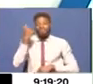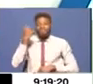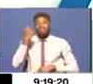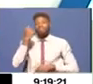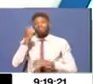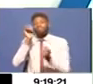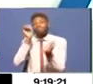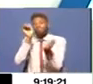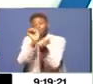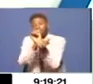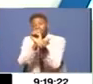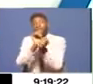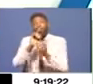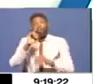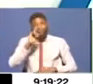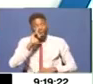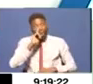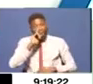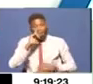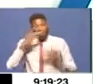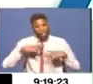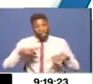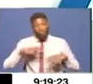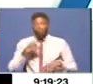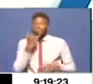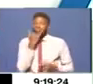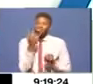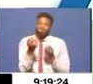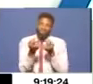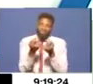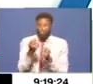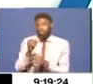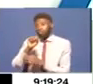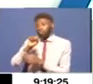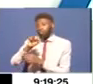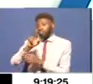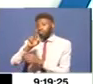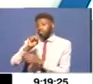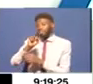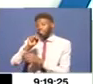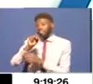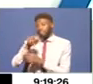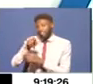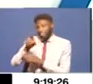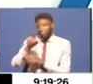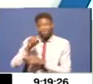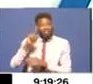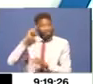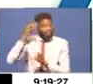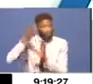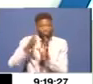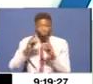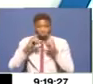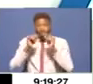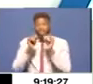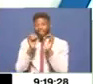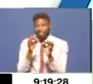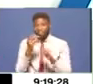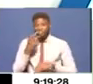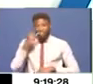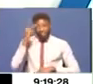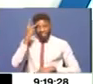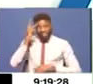families. According to Susan Njeri Waititu, who is a counseling psychologist, parental incarceration poses thousands of children